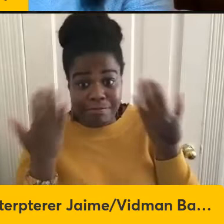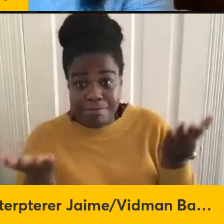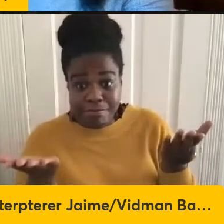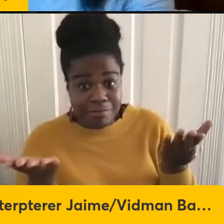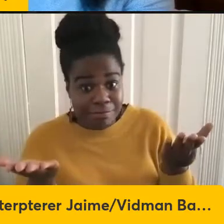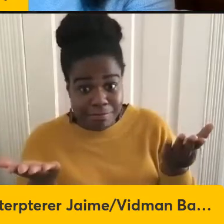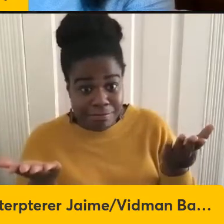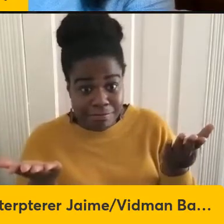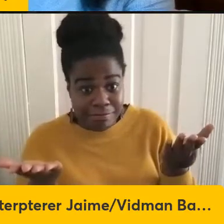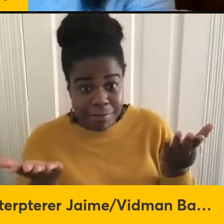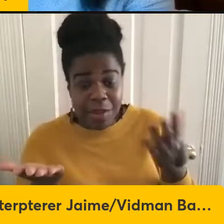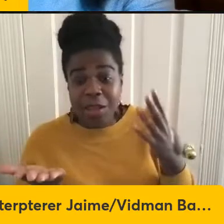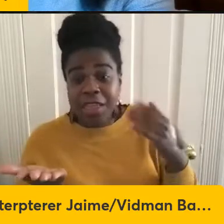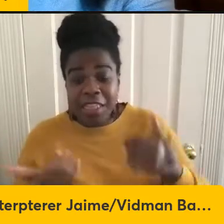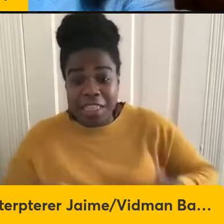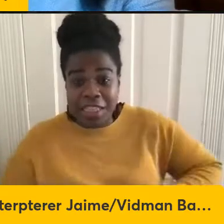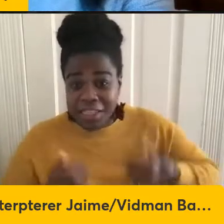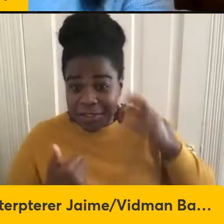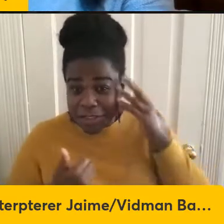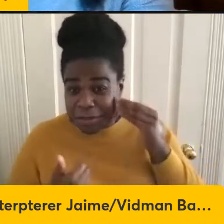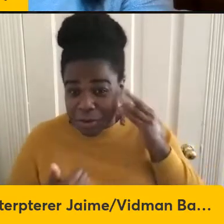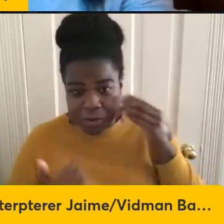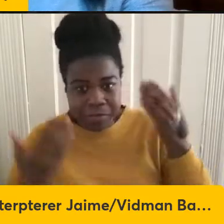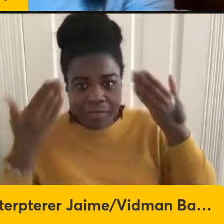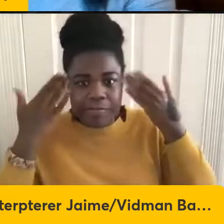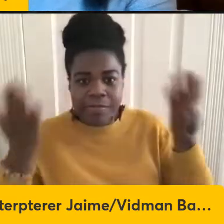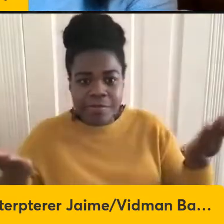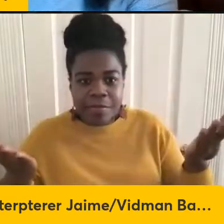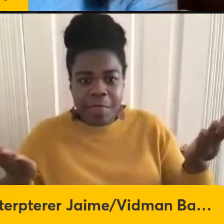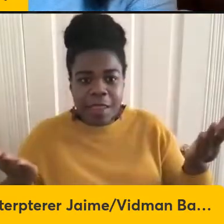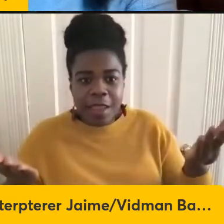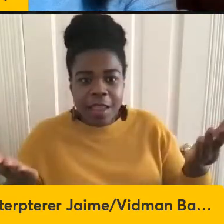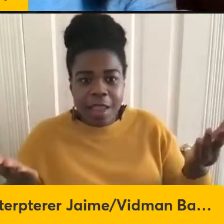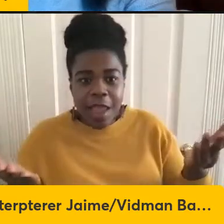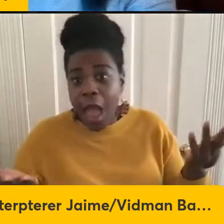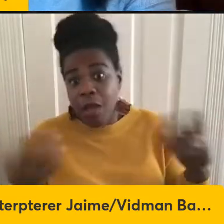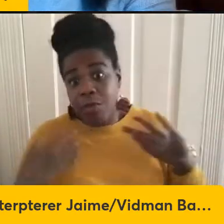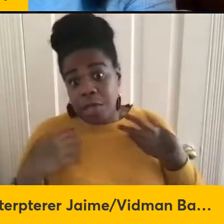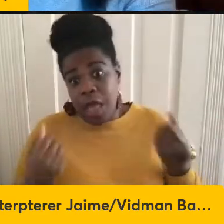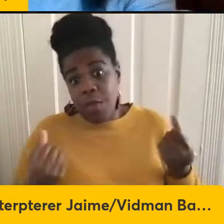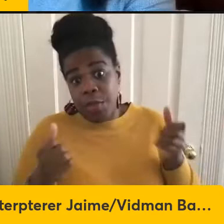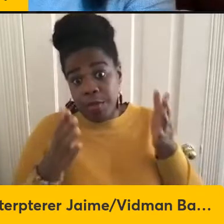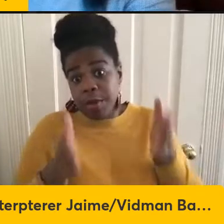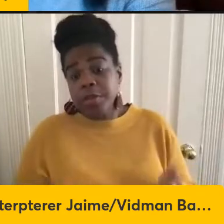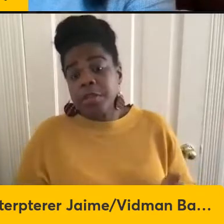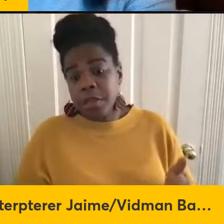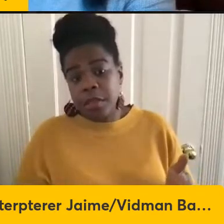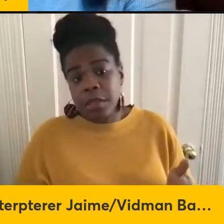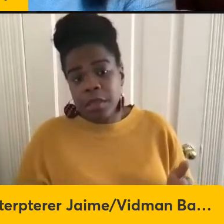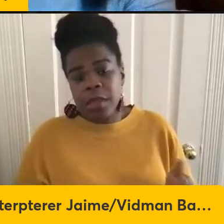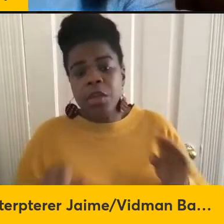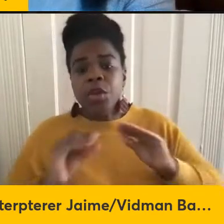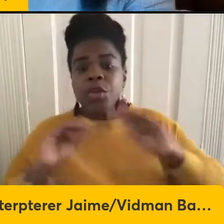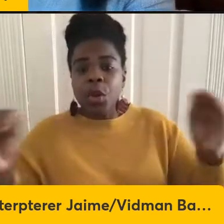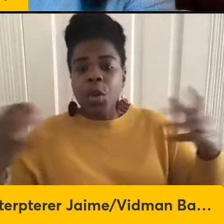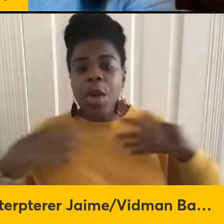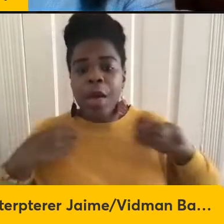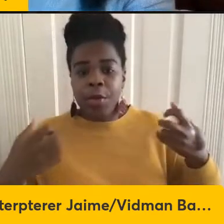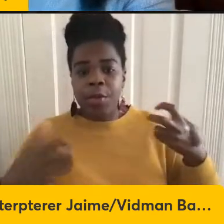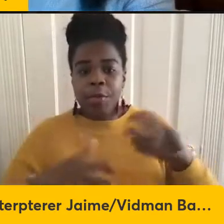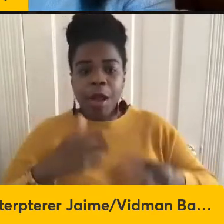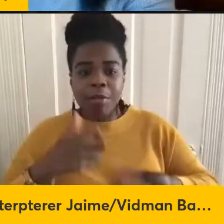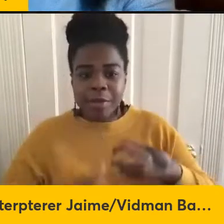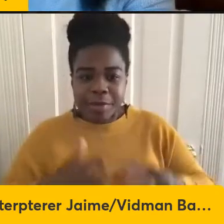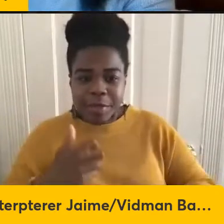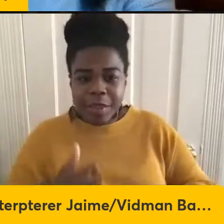what lived experience had meant, because I was a relatively healthy person. I had no health issues, so I never had to